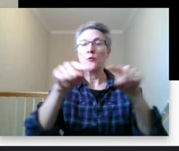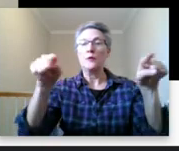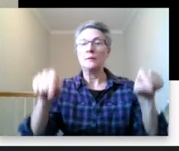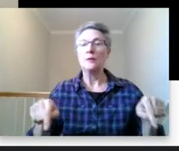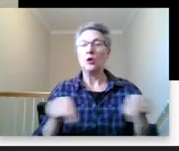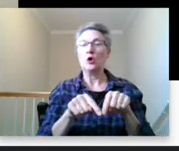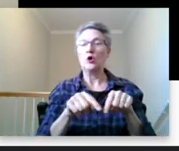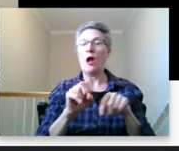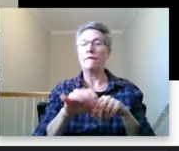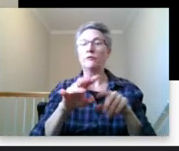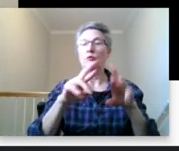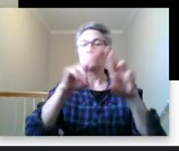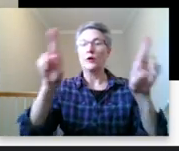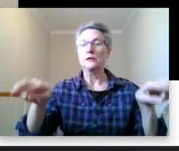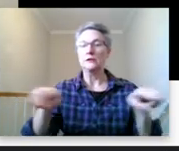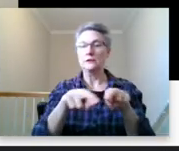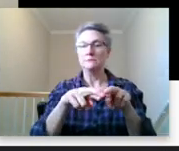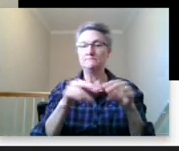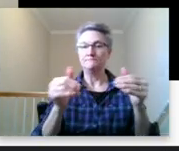rectangle.